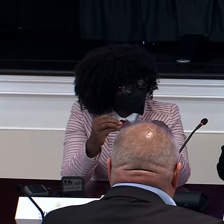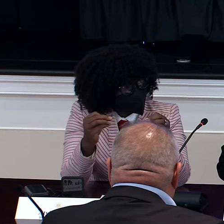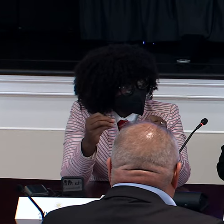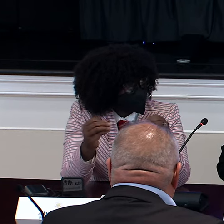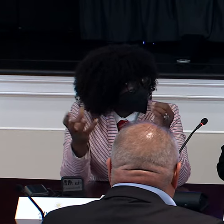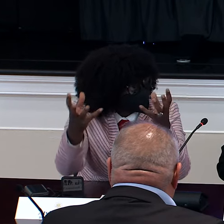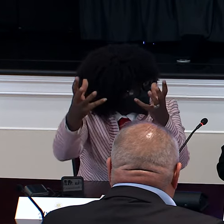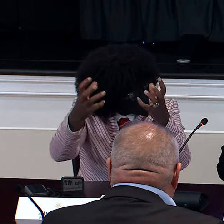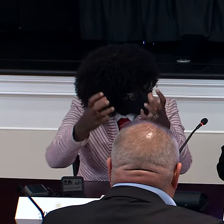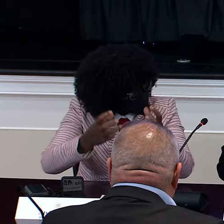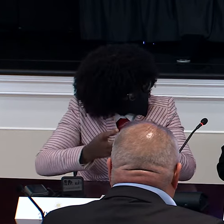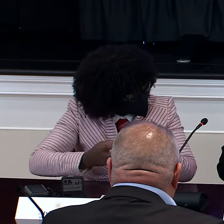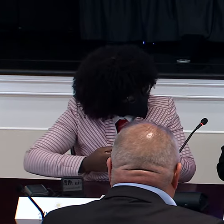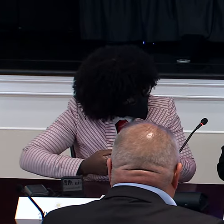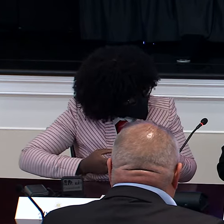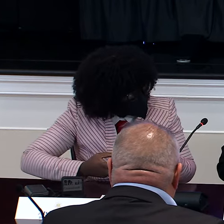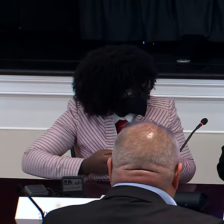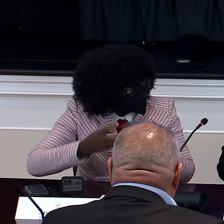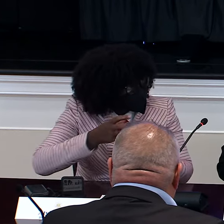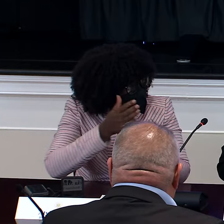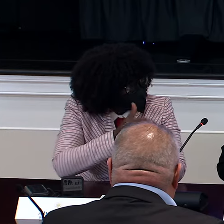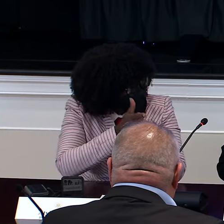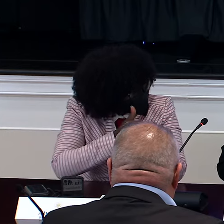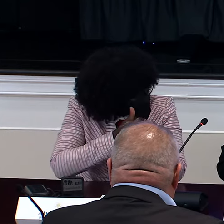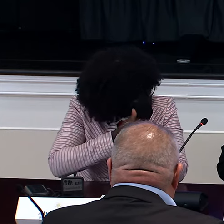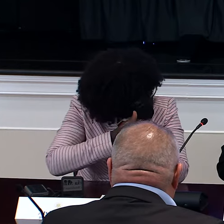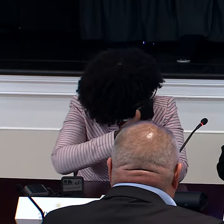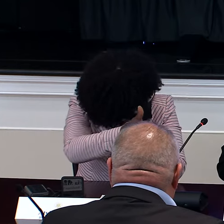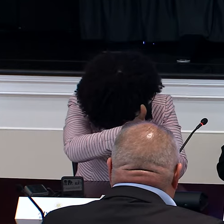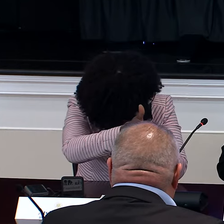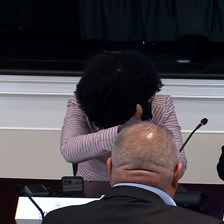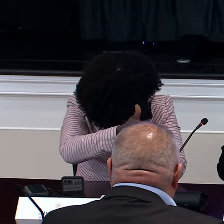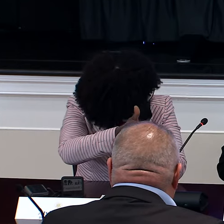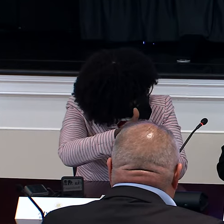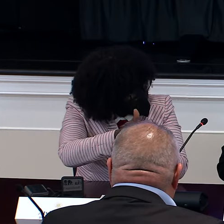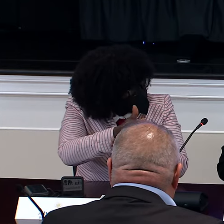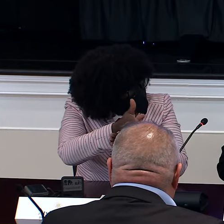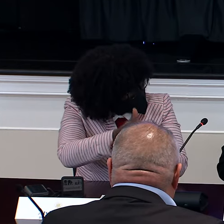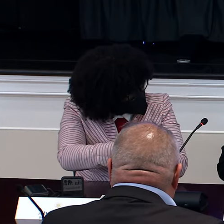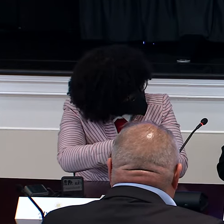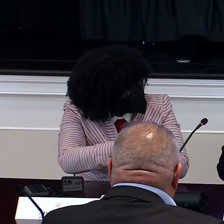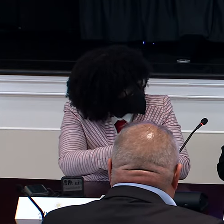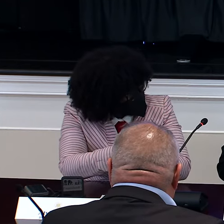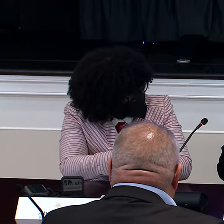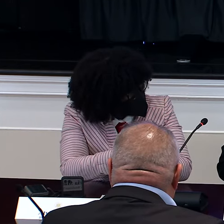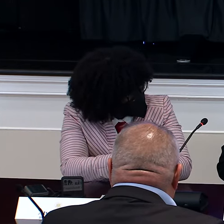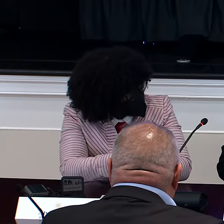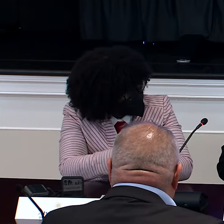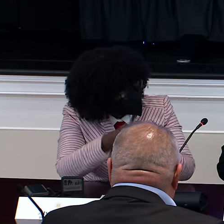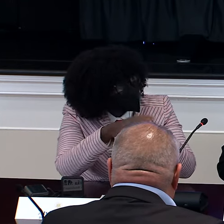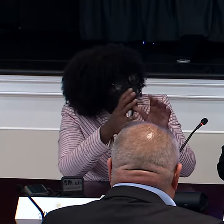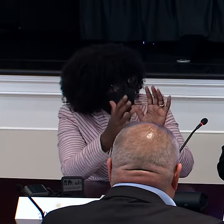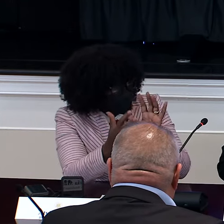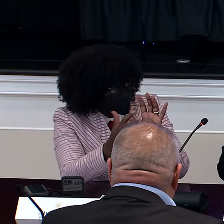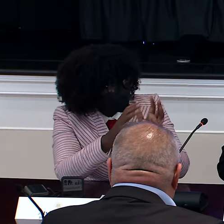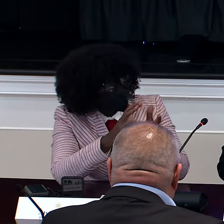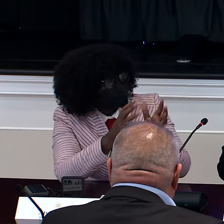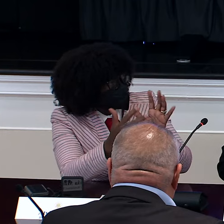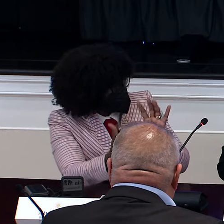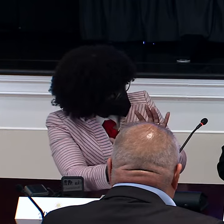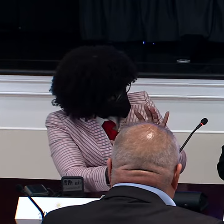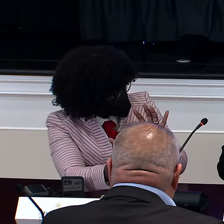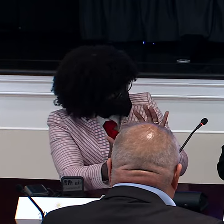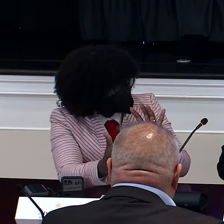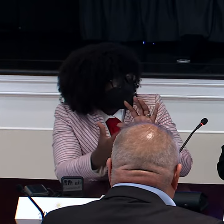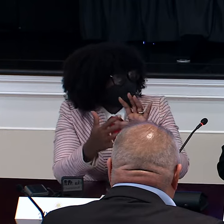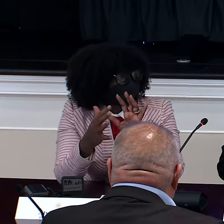the funding that goes into that, because everything is going through the cities for all of that funding in the current structure and the